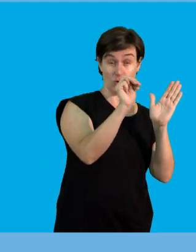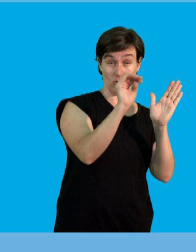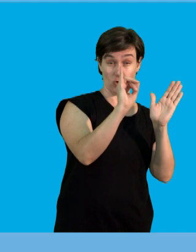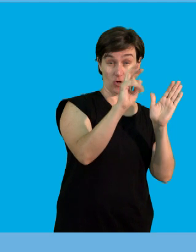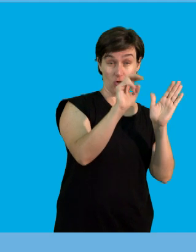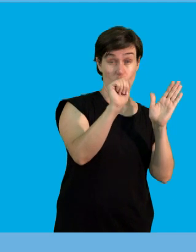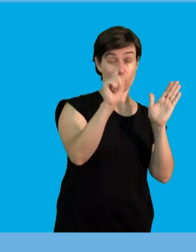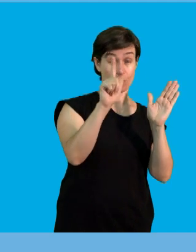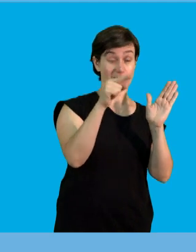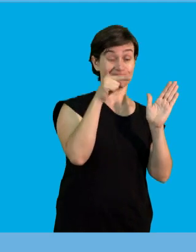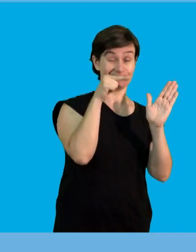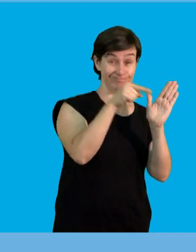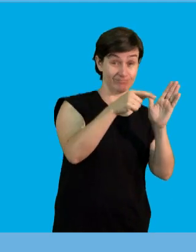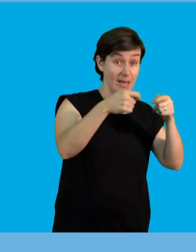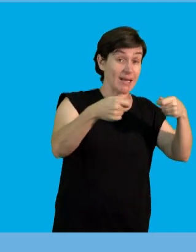connected